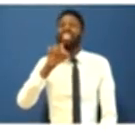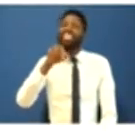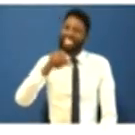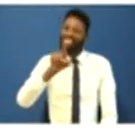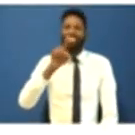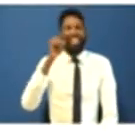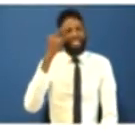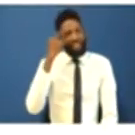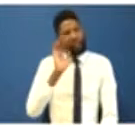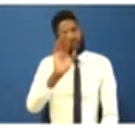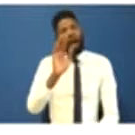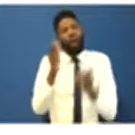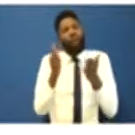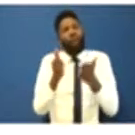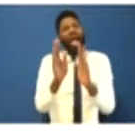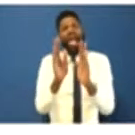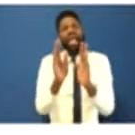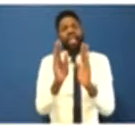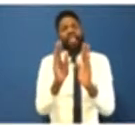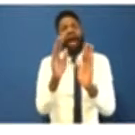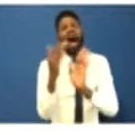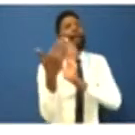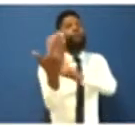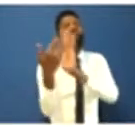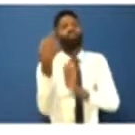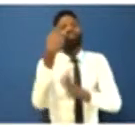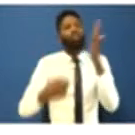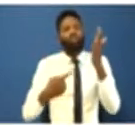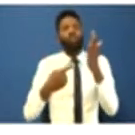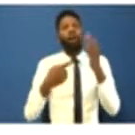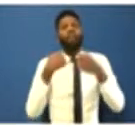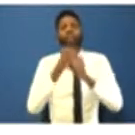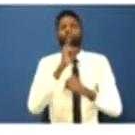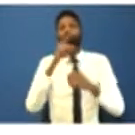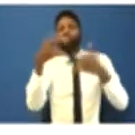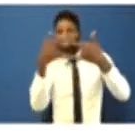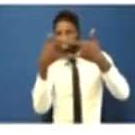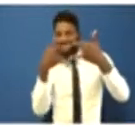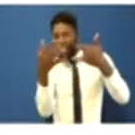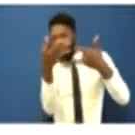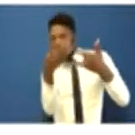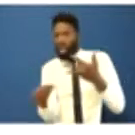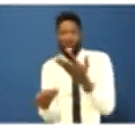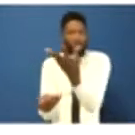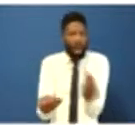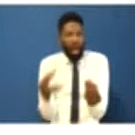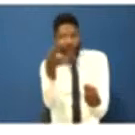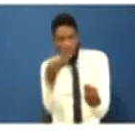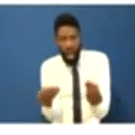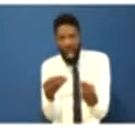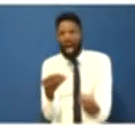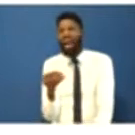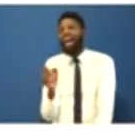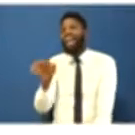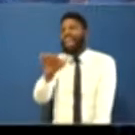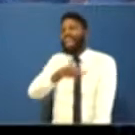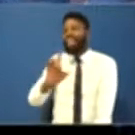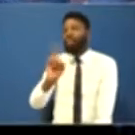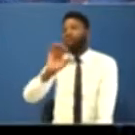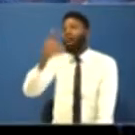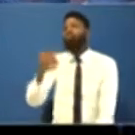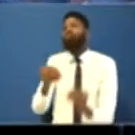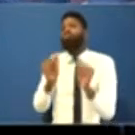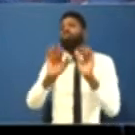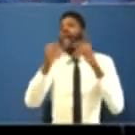approach in effectively selling the loopholes of financial malfeasance in nairobi county